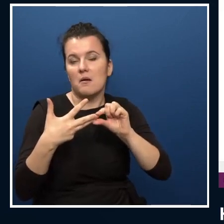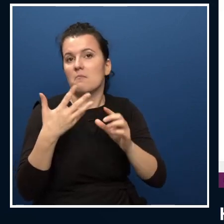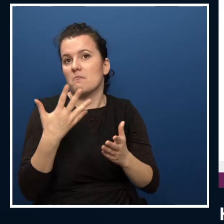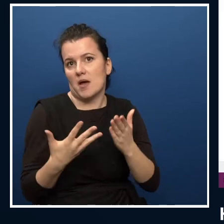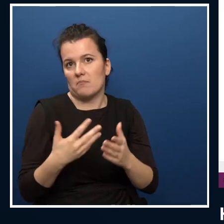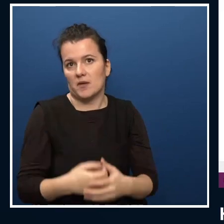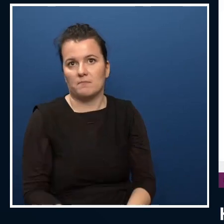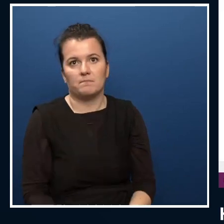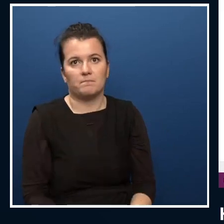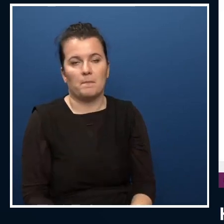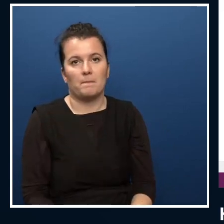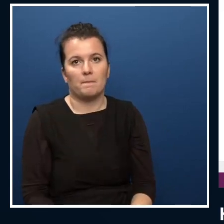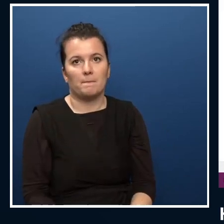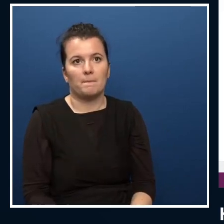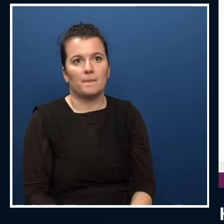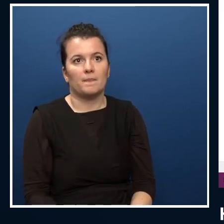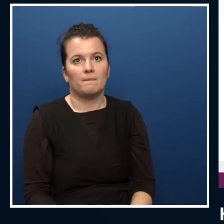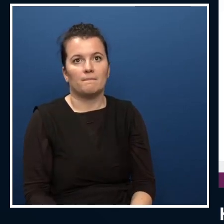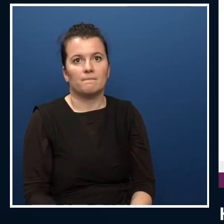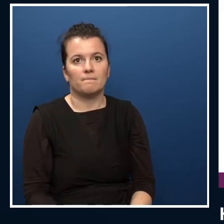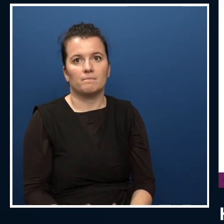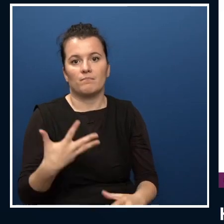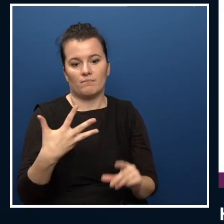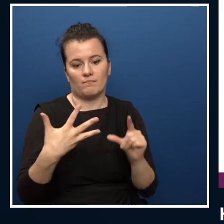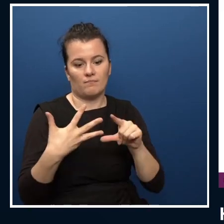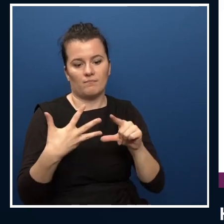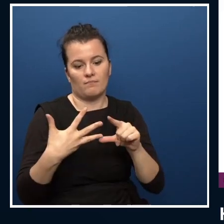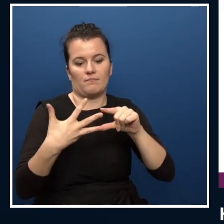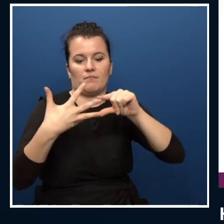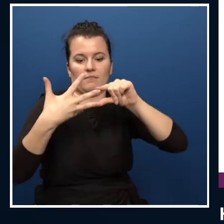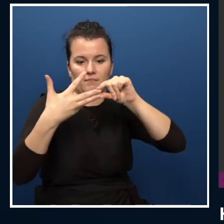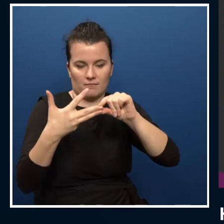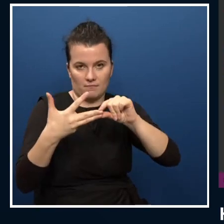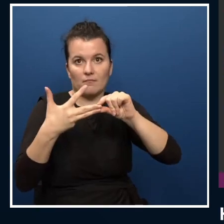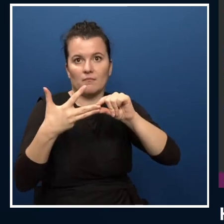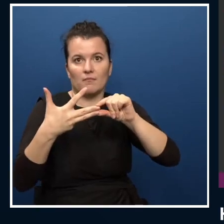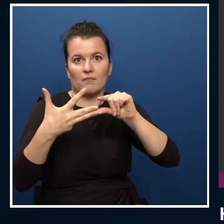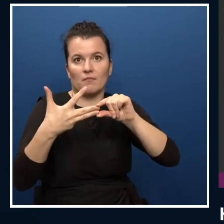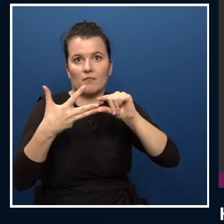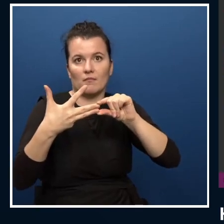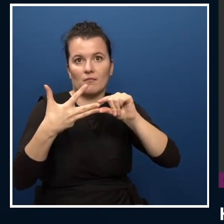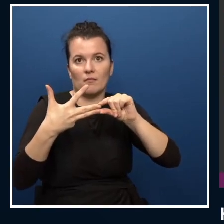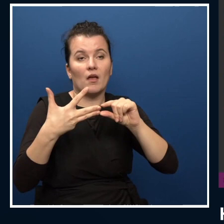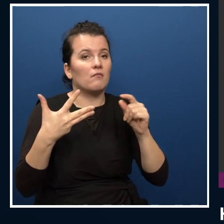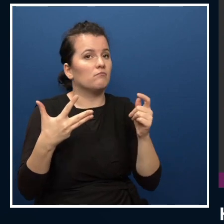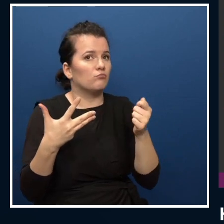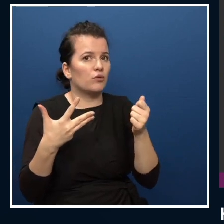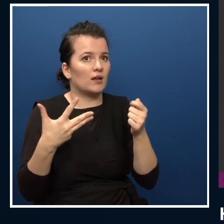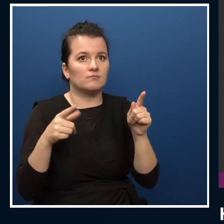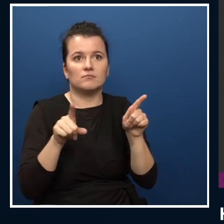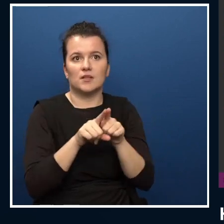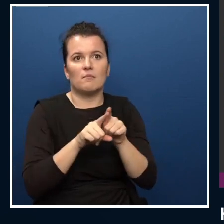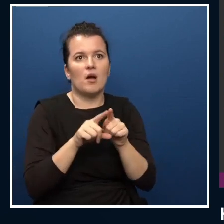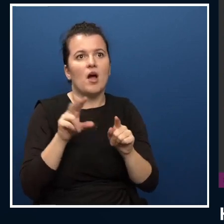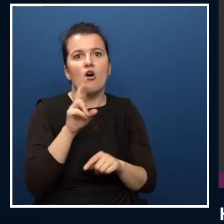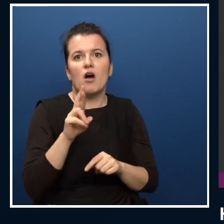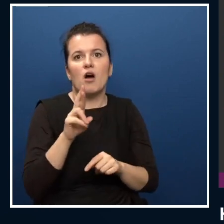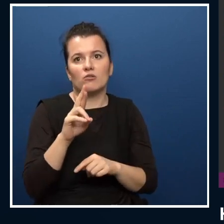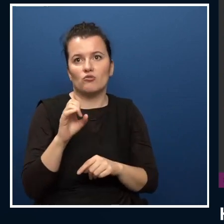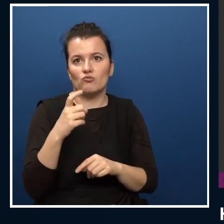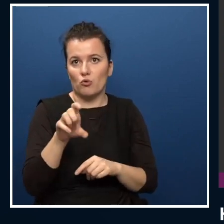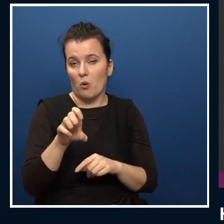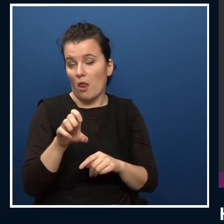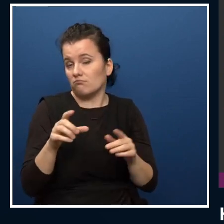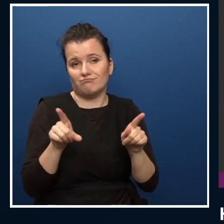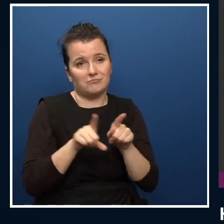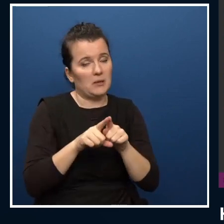that, and it would cost me for the price of a routing rule inside of front door. Isn't that